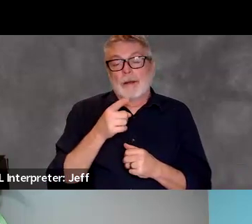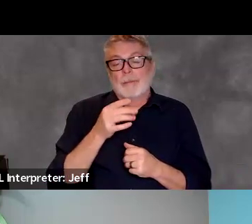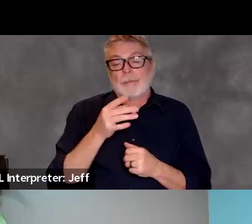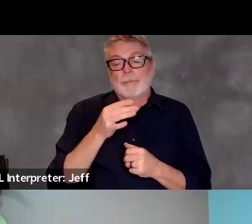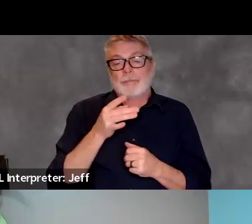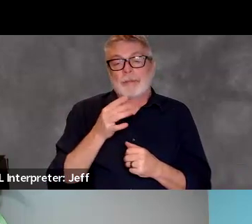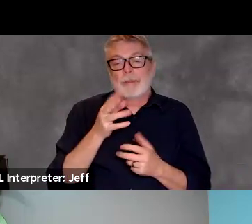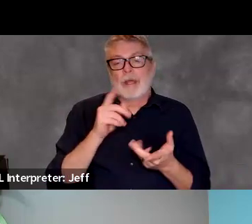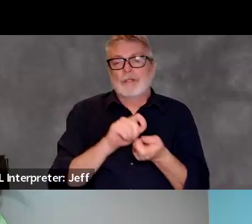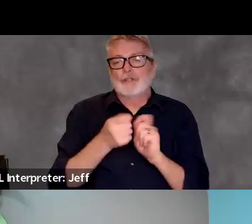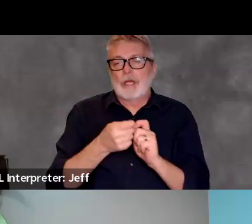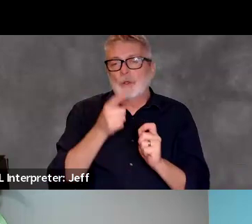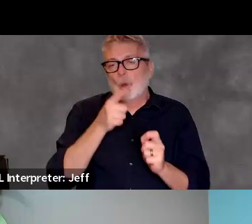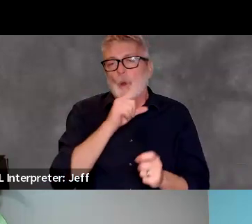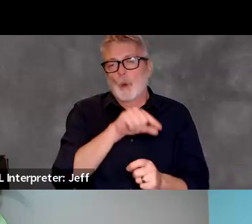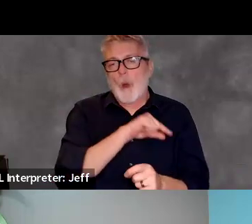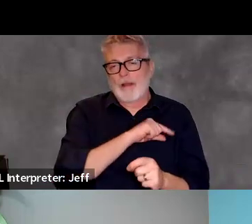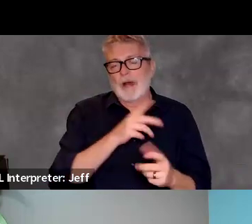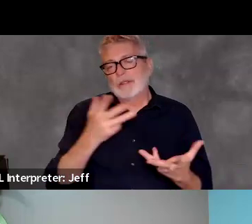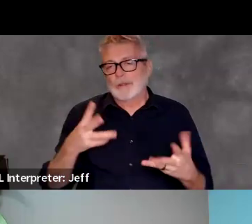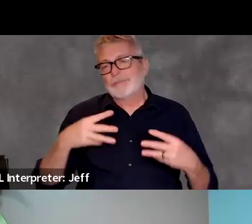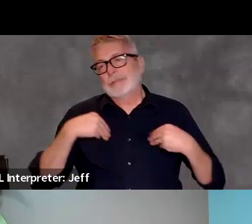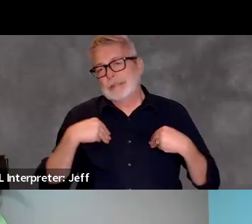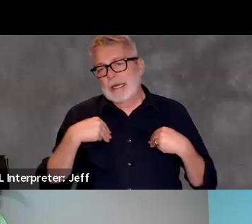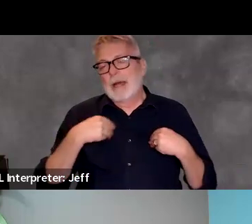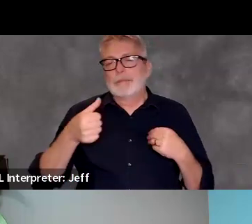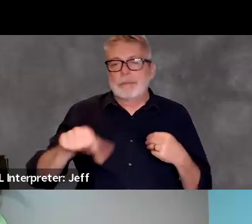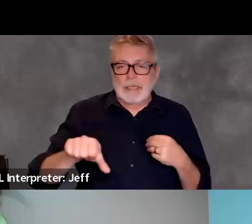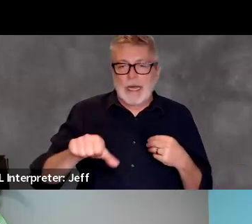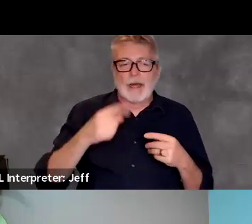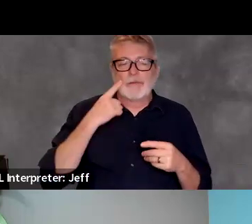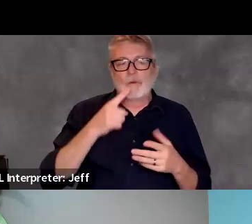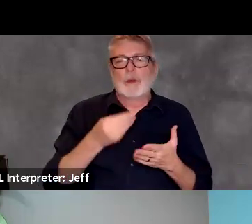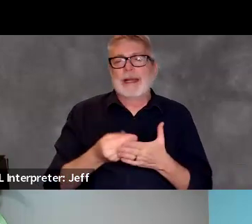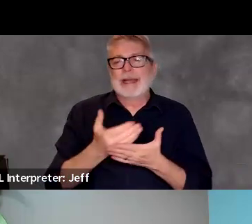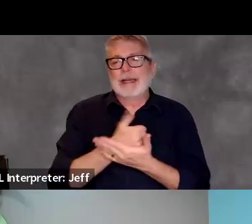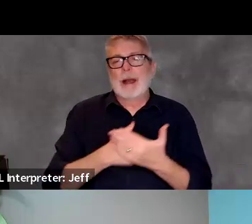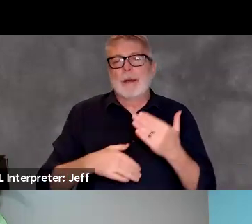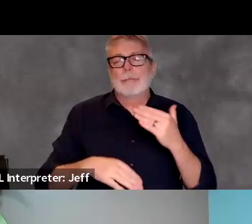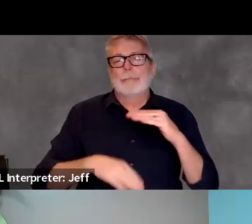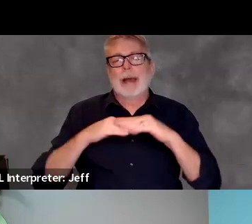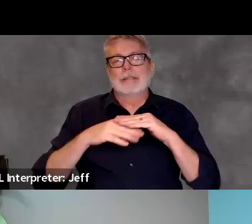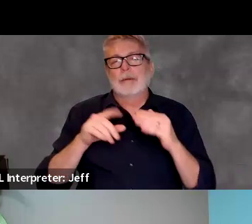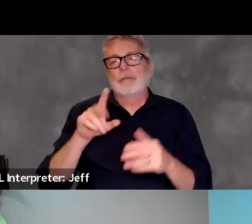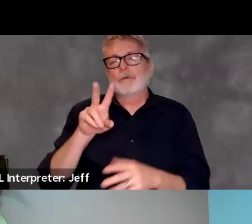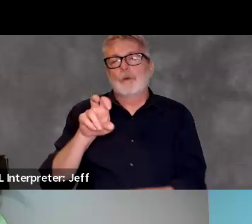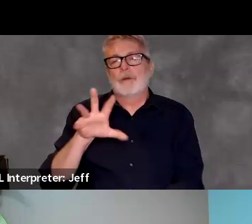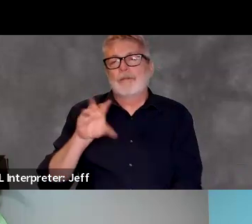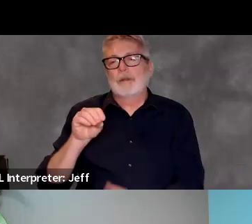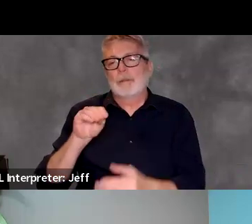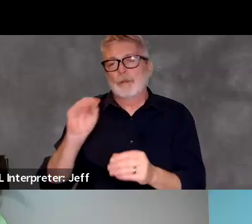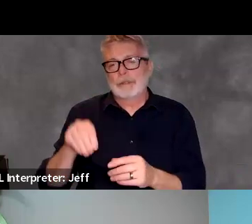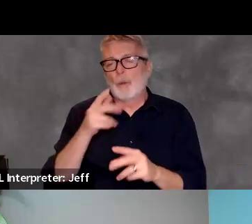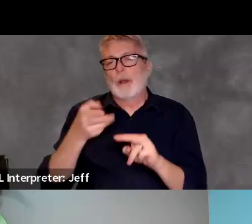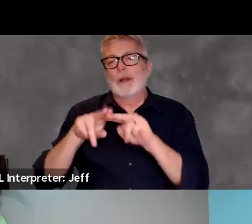changes the eligibility from income, an income limit of 250% to